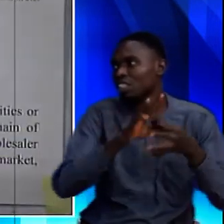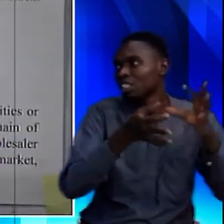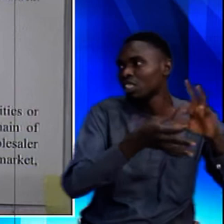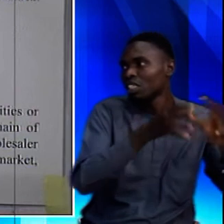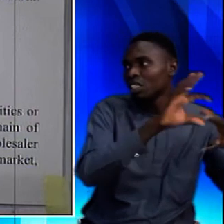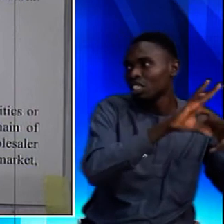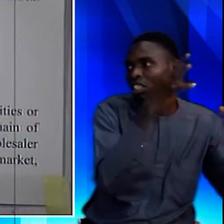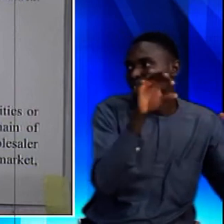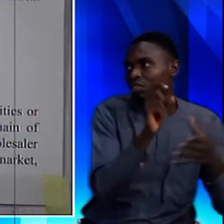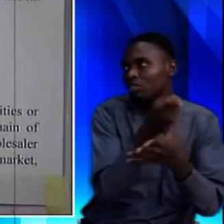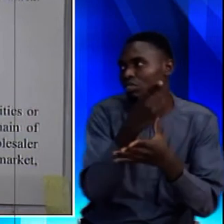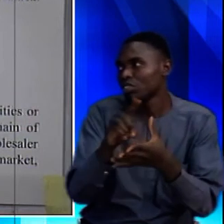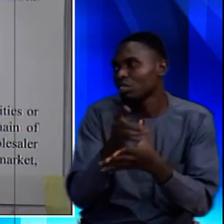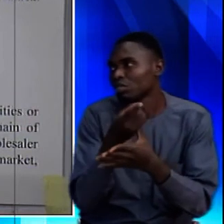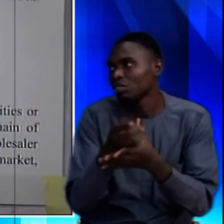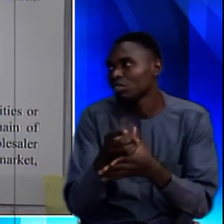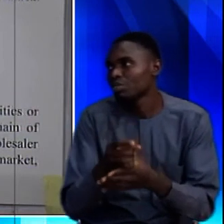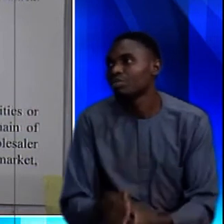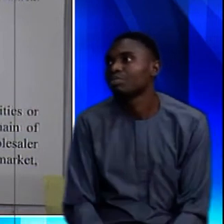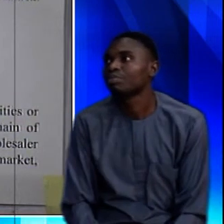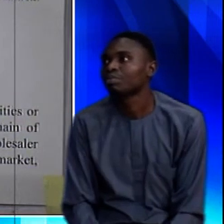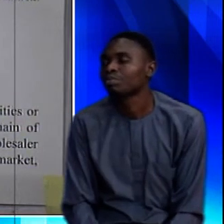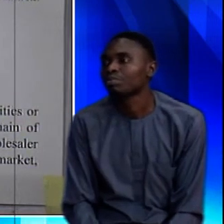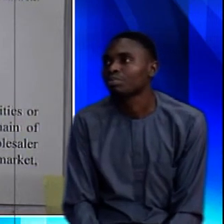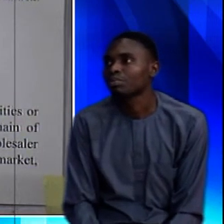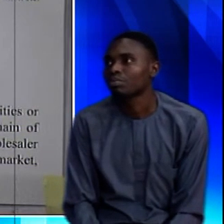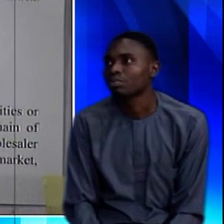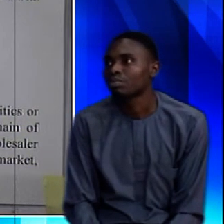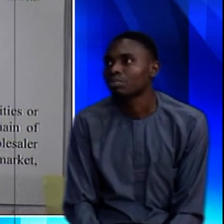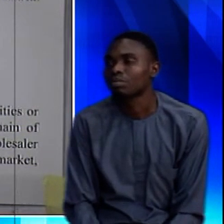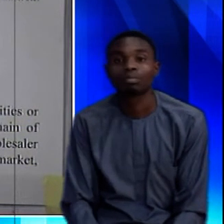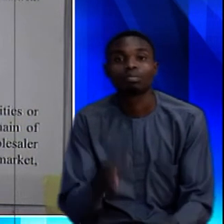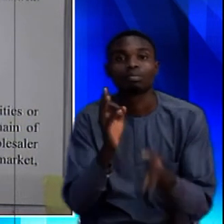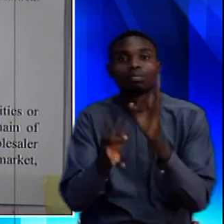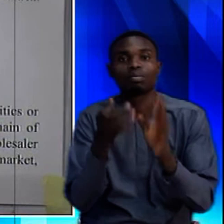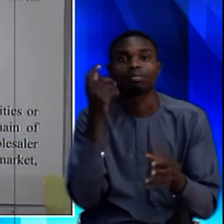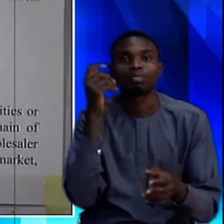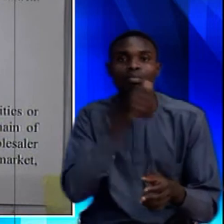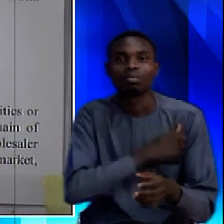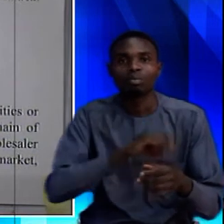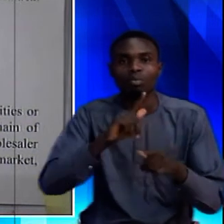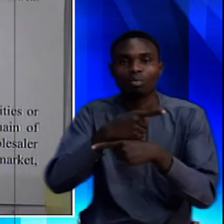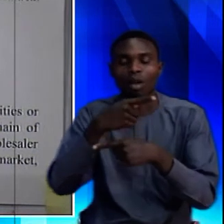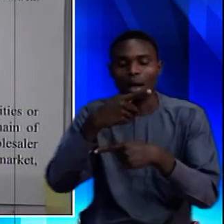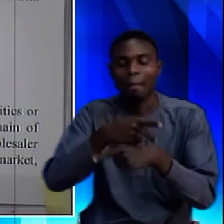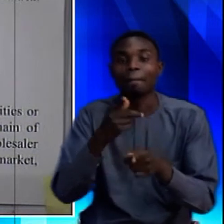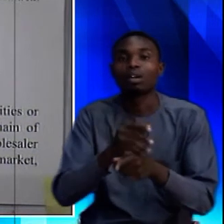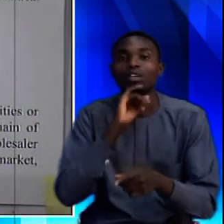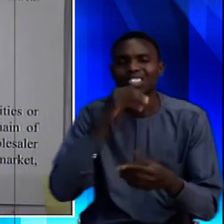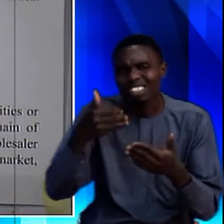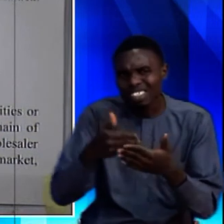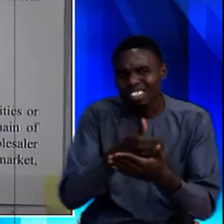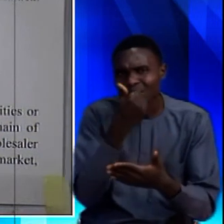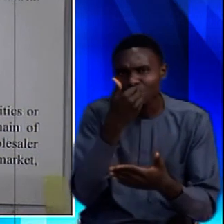A product that are new, just created by another person, and before they get into the